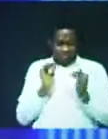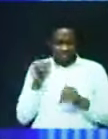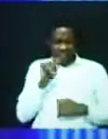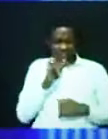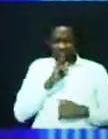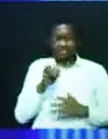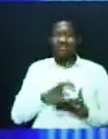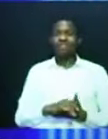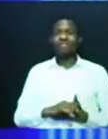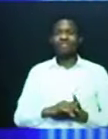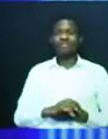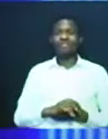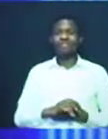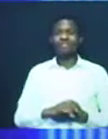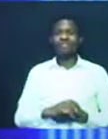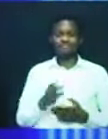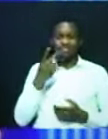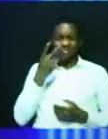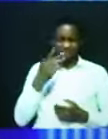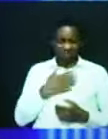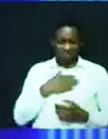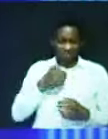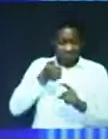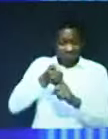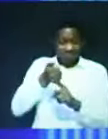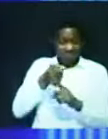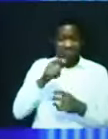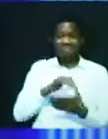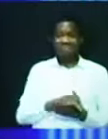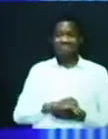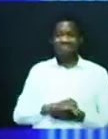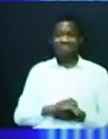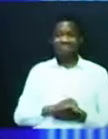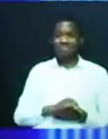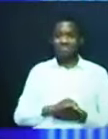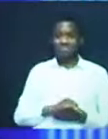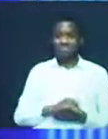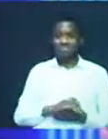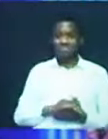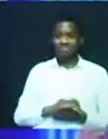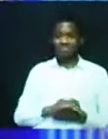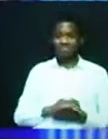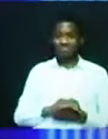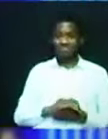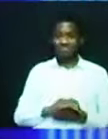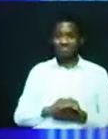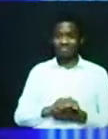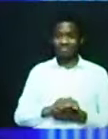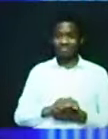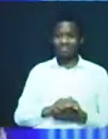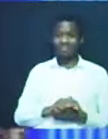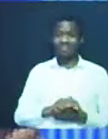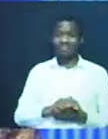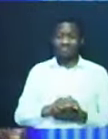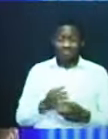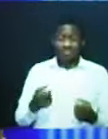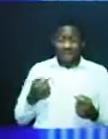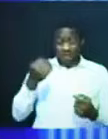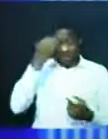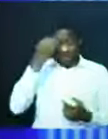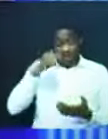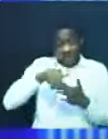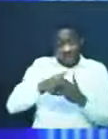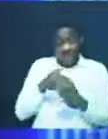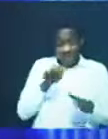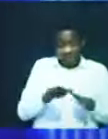them. I see myself in them. I know how I walk. Not because when I'm walking, I see myself walking. I see myself